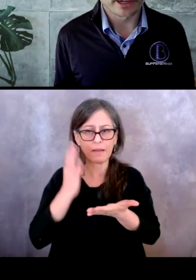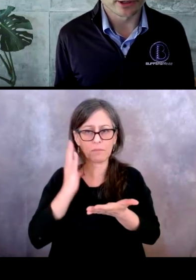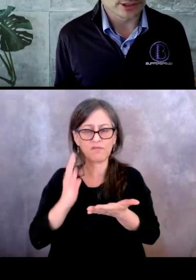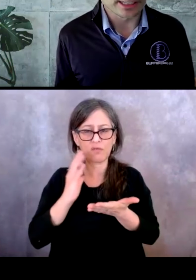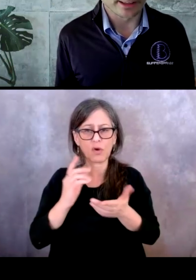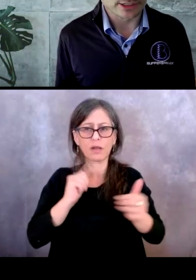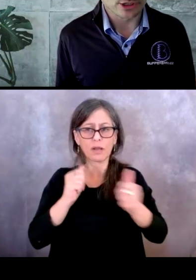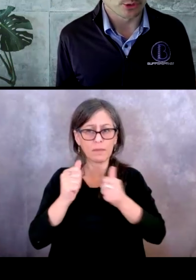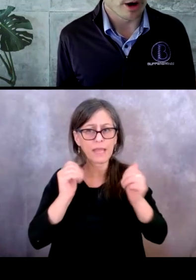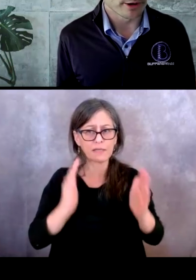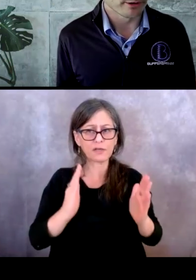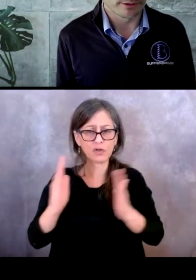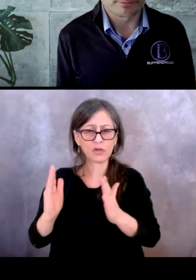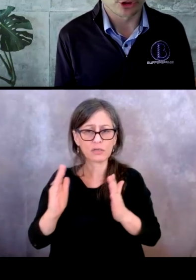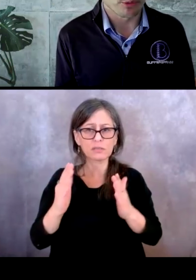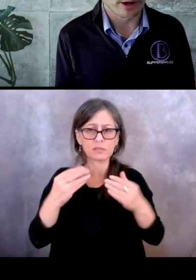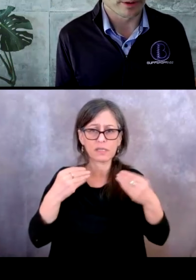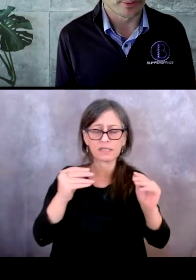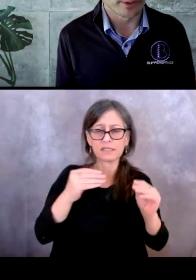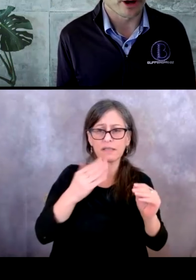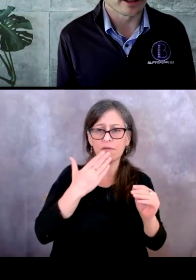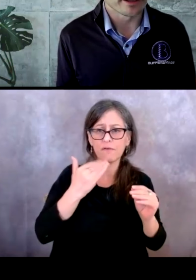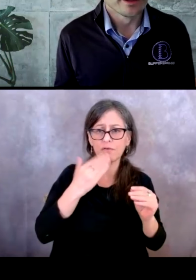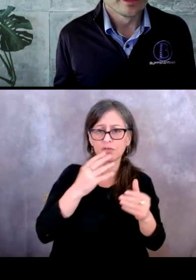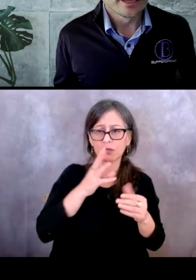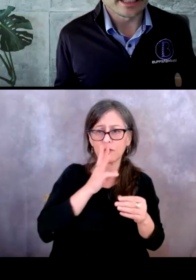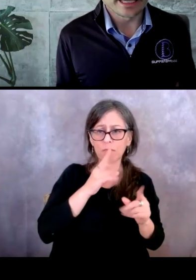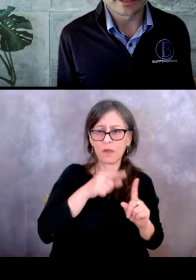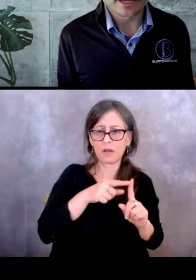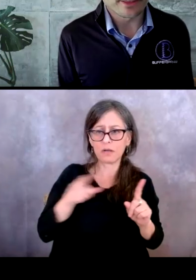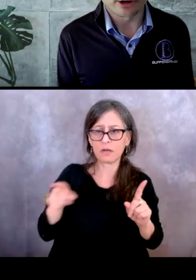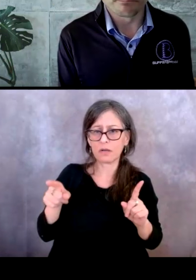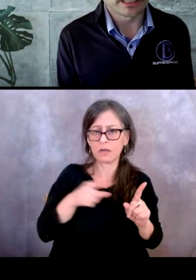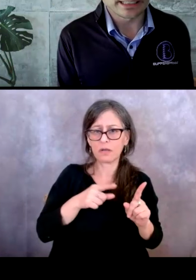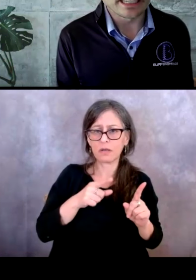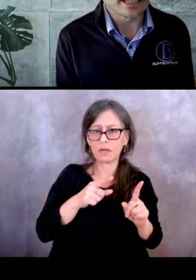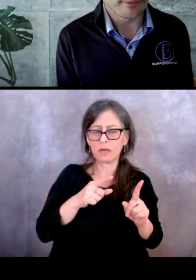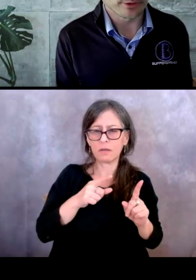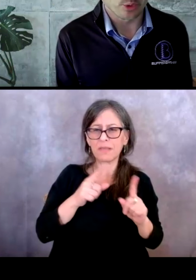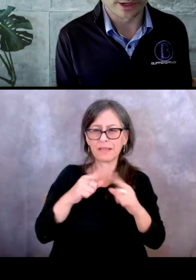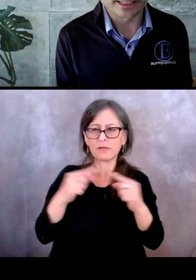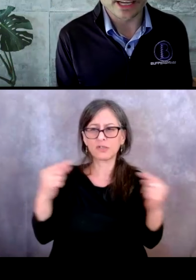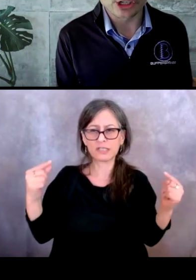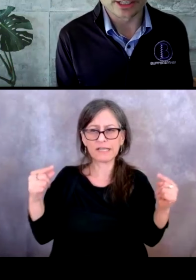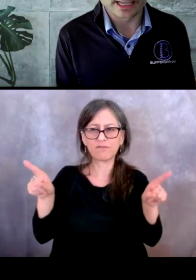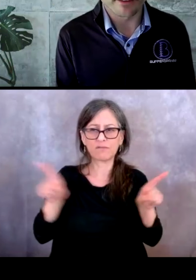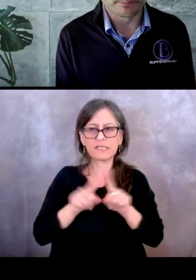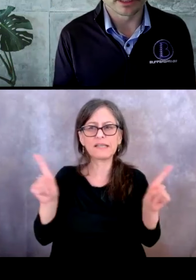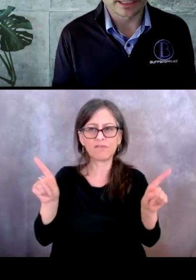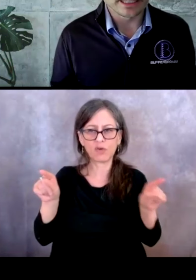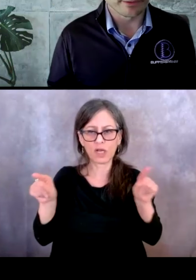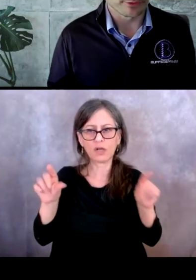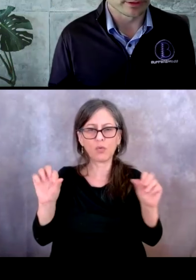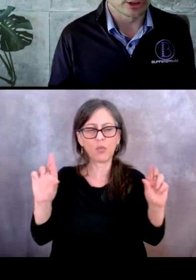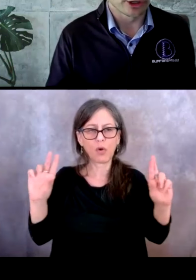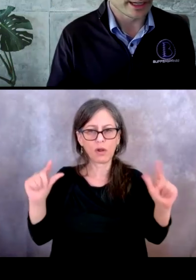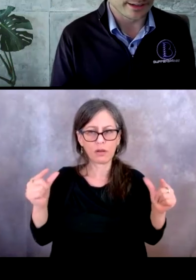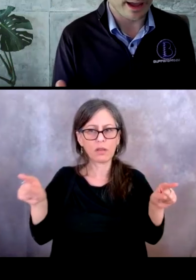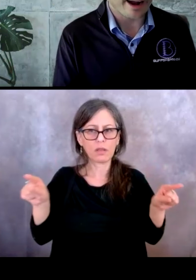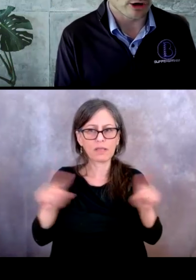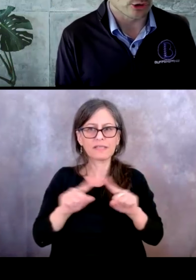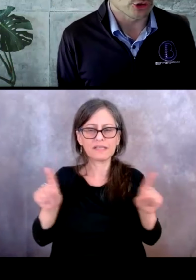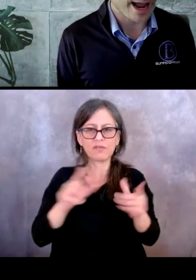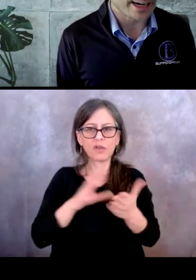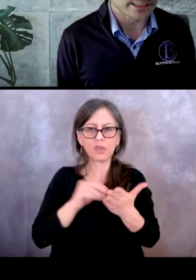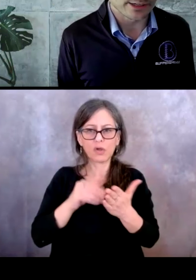direct competitors and selling soda water or sugar water, whatever you want to call it, at the end of the day, they're completely different organizations and have completely different learning